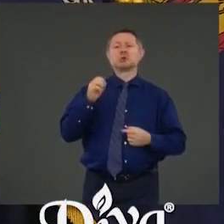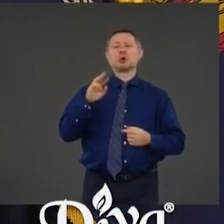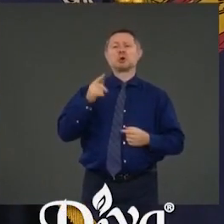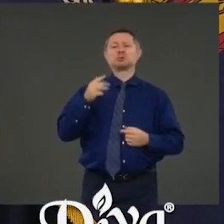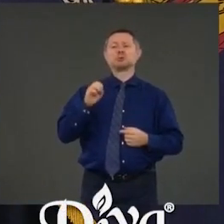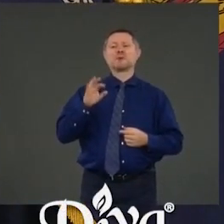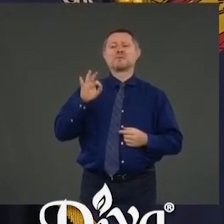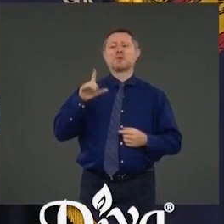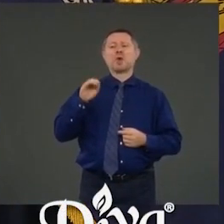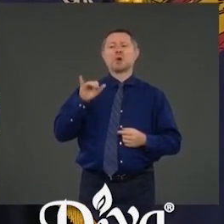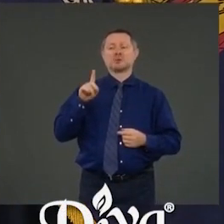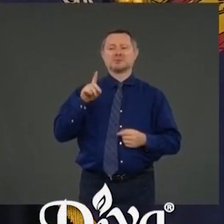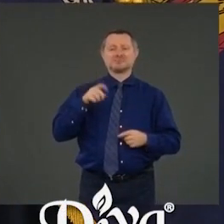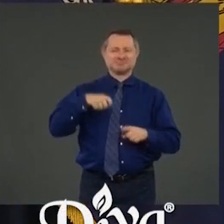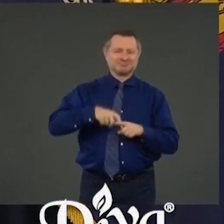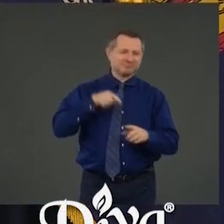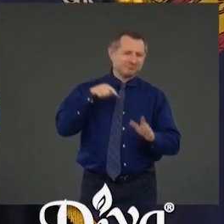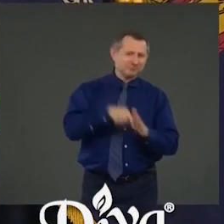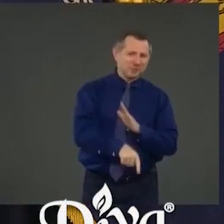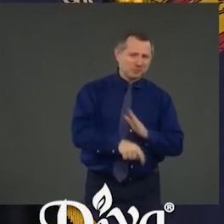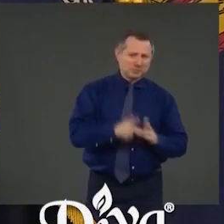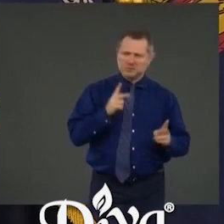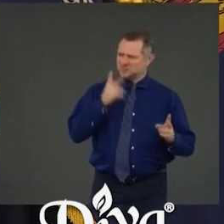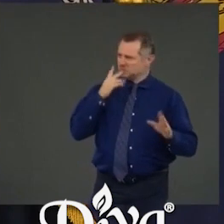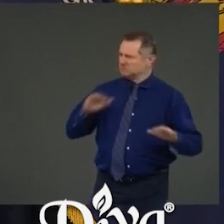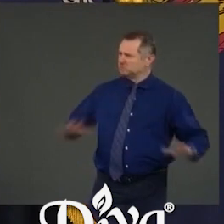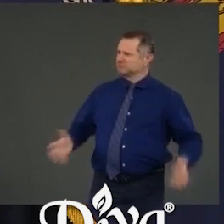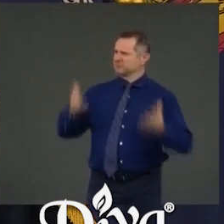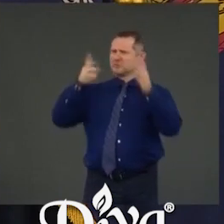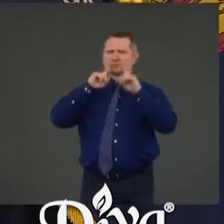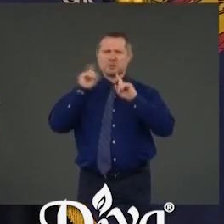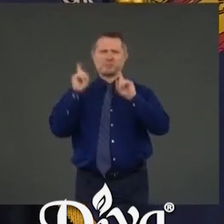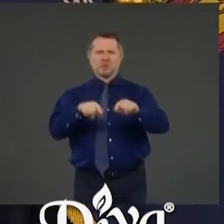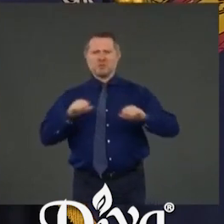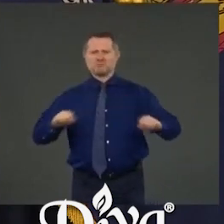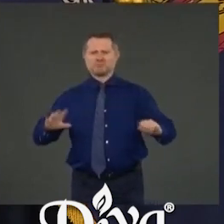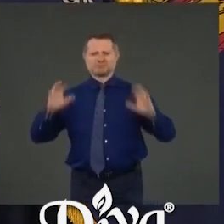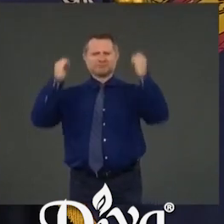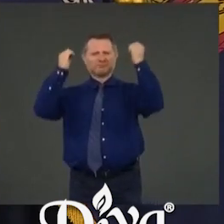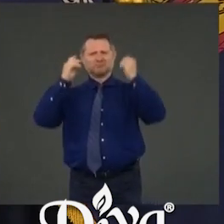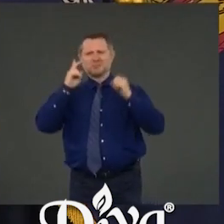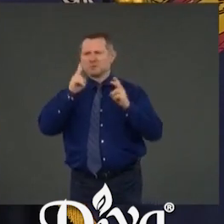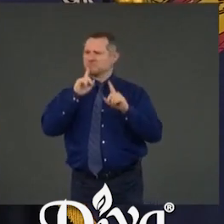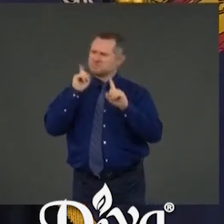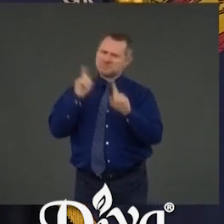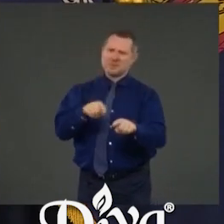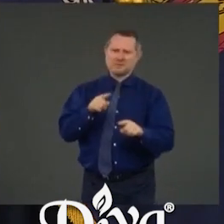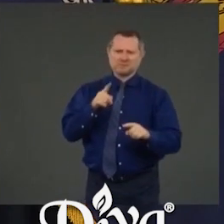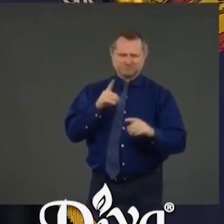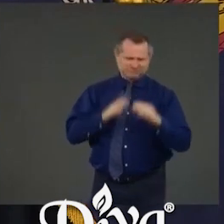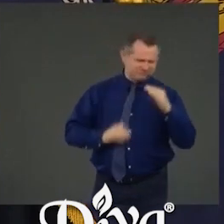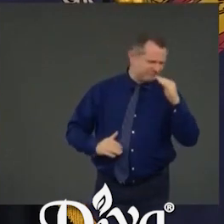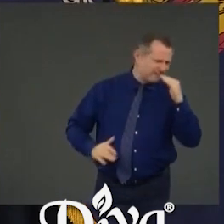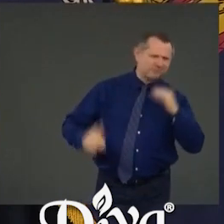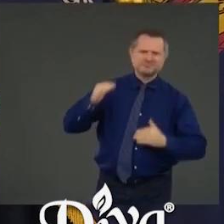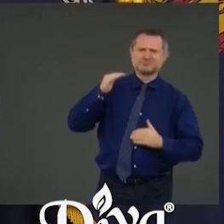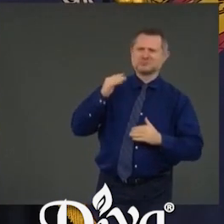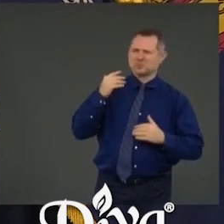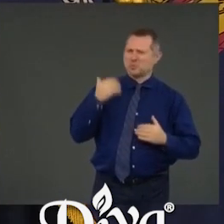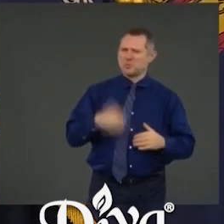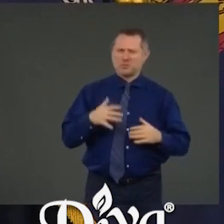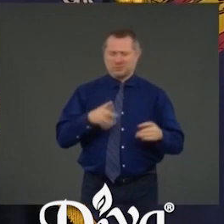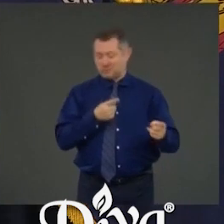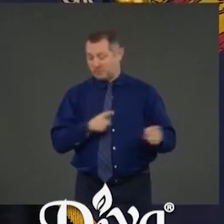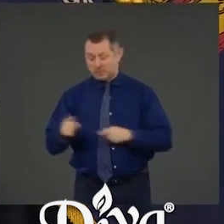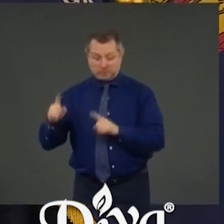seeing a reaction to that. You're seeing a reaction to the injustice that has gone on for too long,